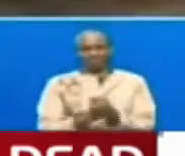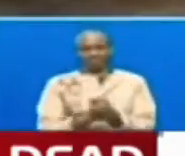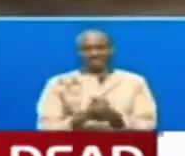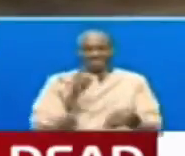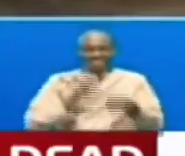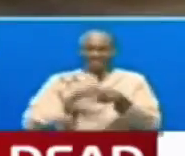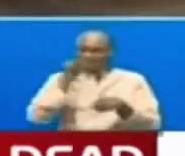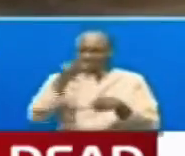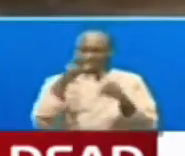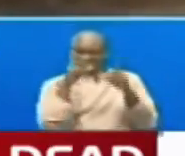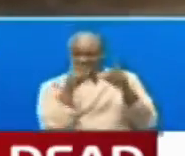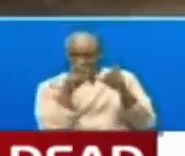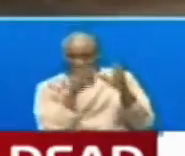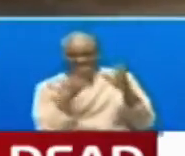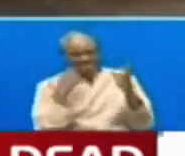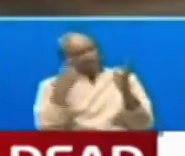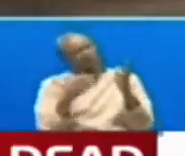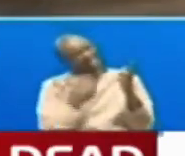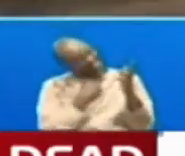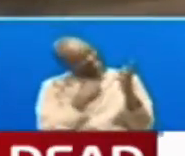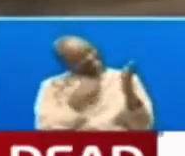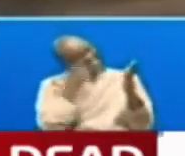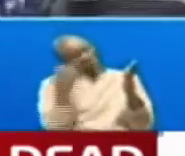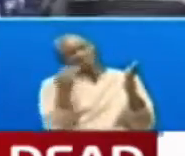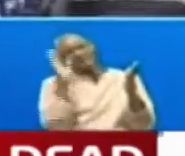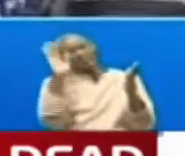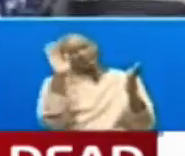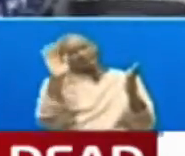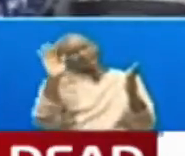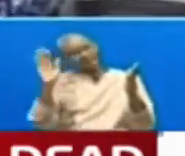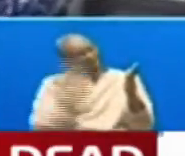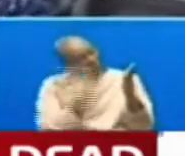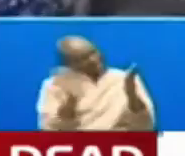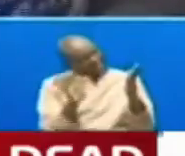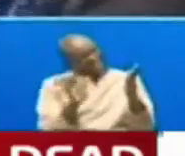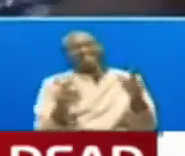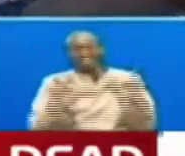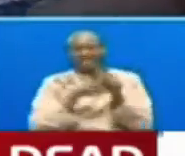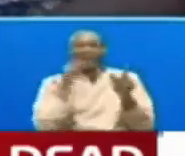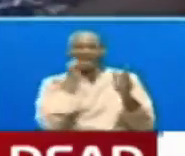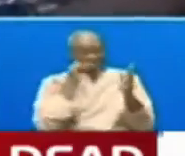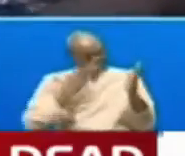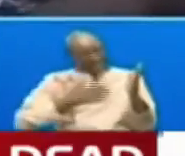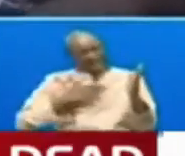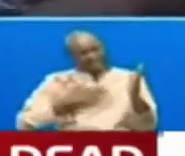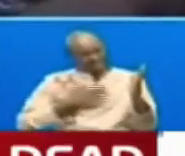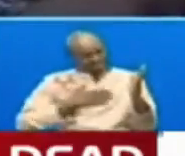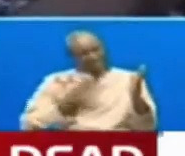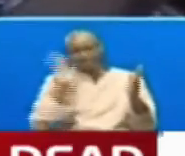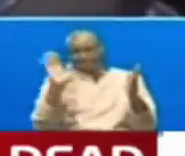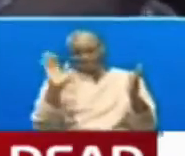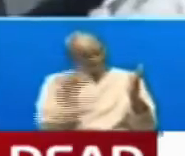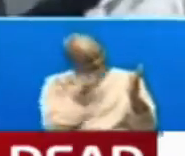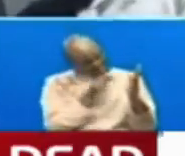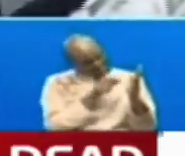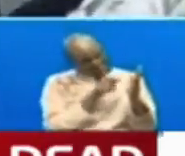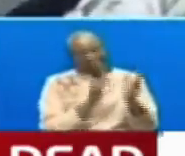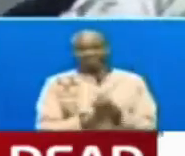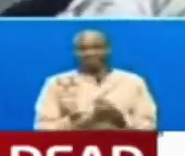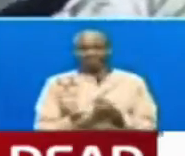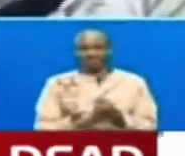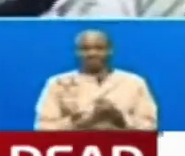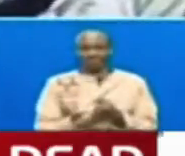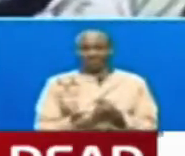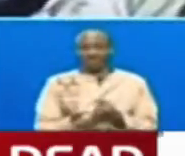at the pictures, Mama Sarah tells of how Obama's children resemble their great aunt, the late Barack Obama Sr.'s sister.